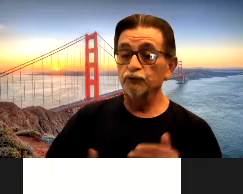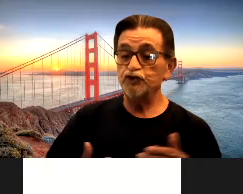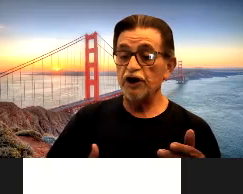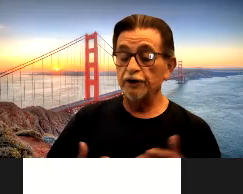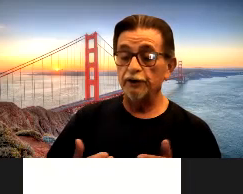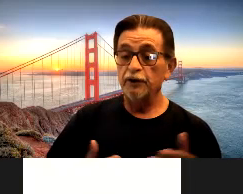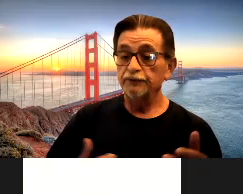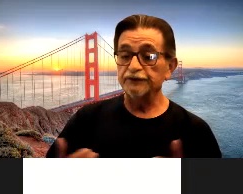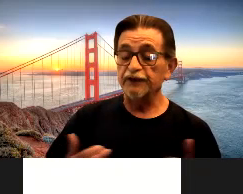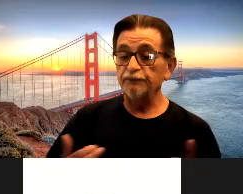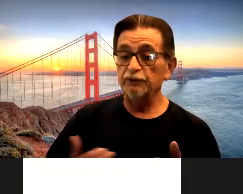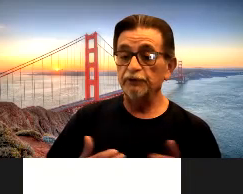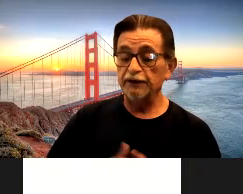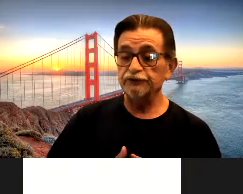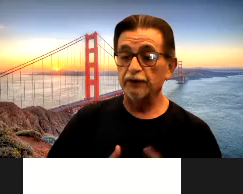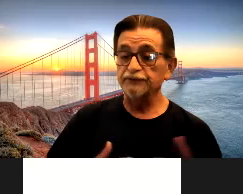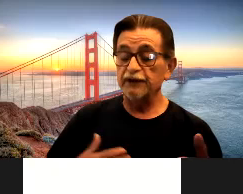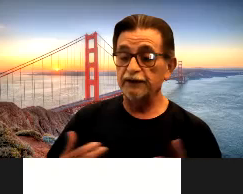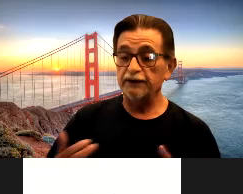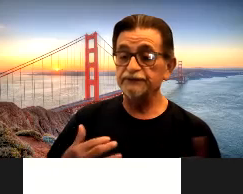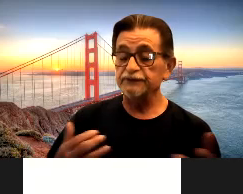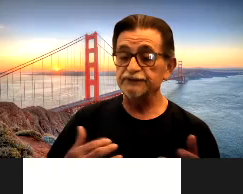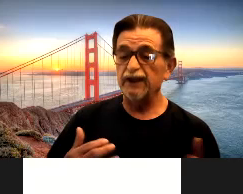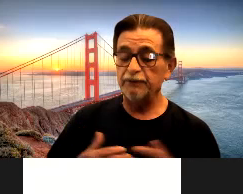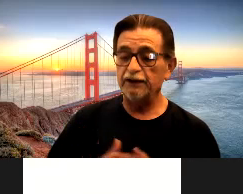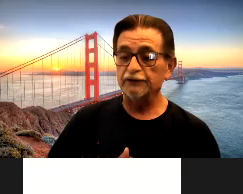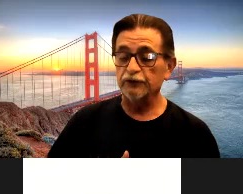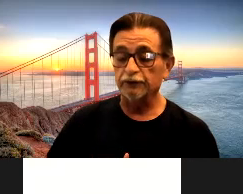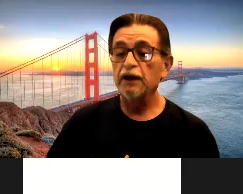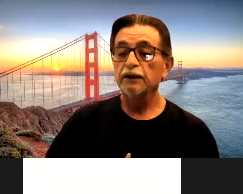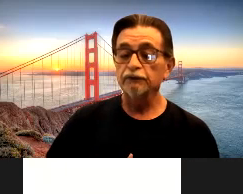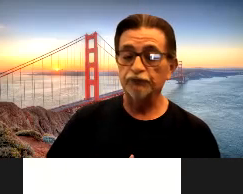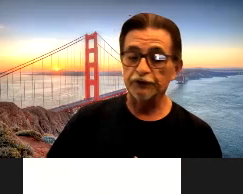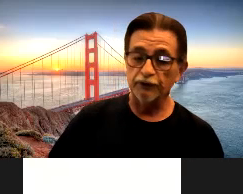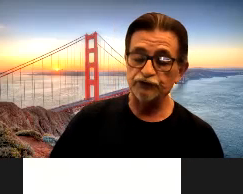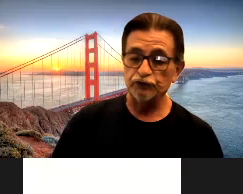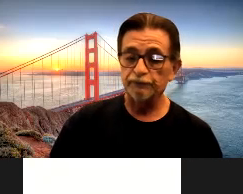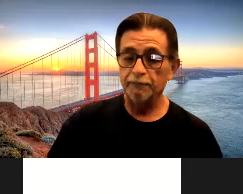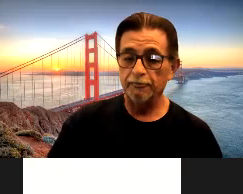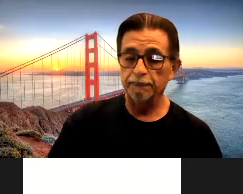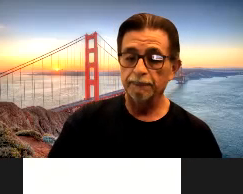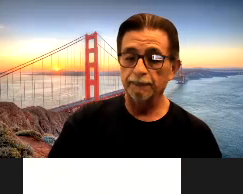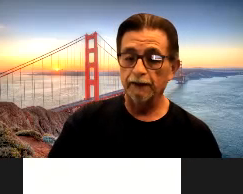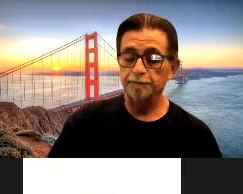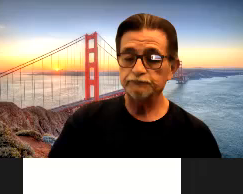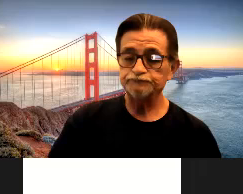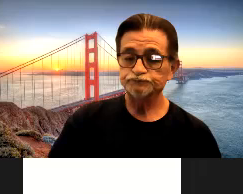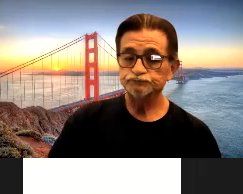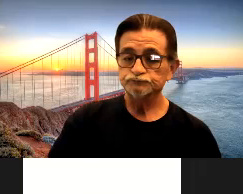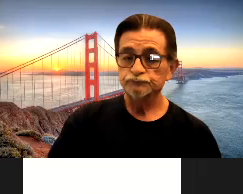They both share the same number of electrons and hence the same electron configuration.